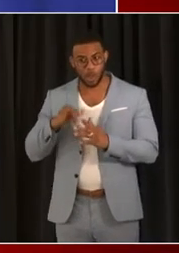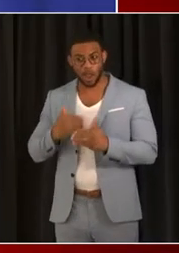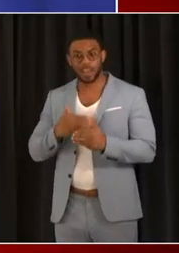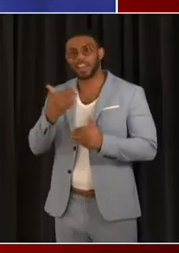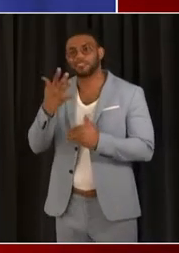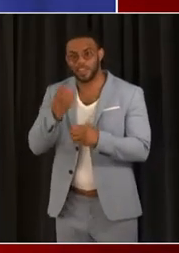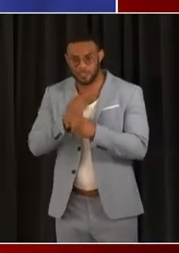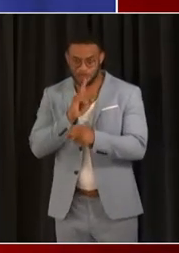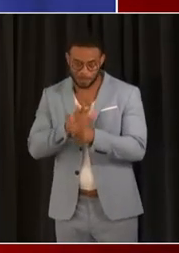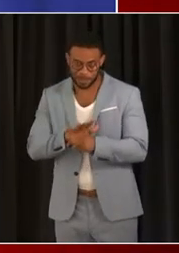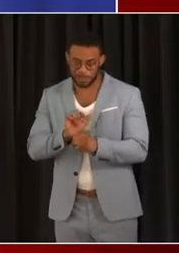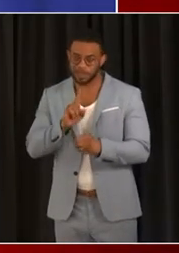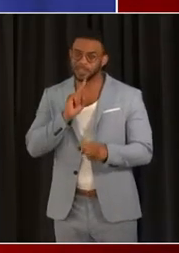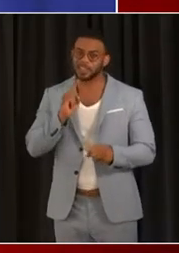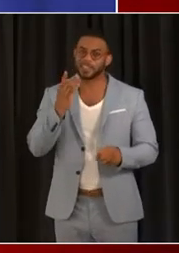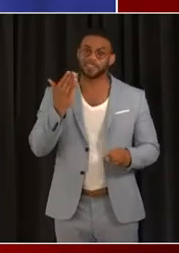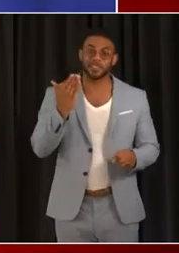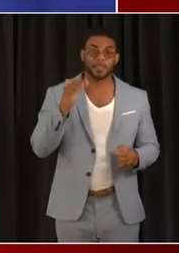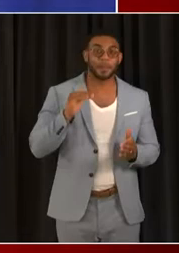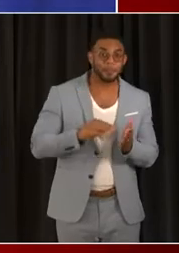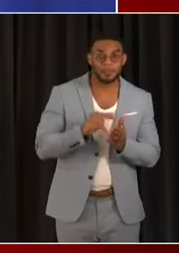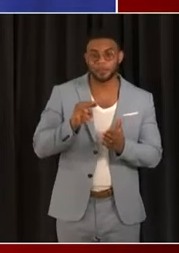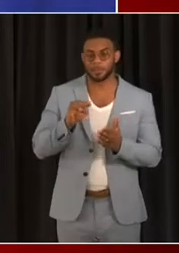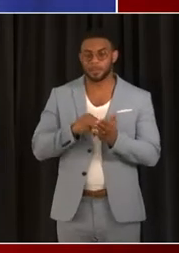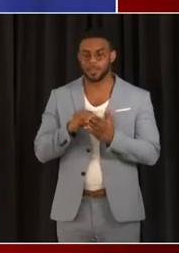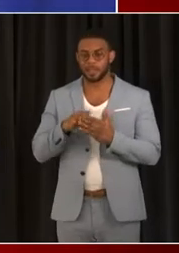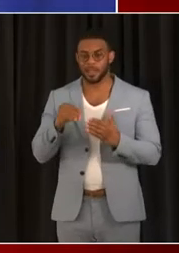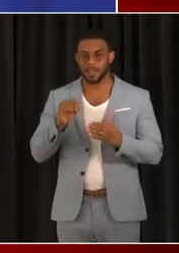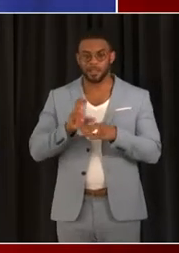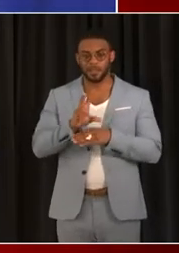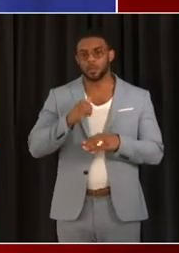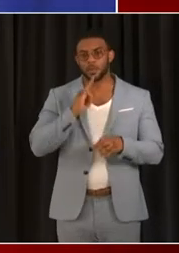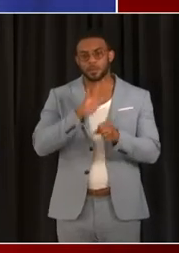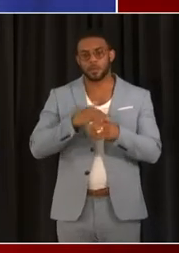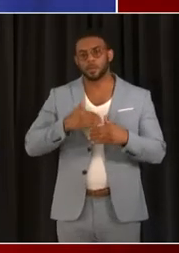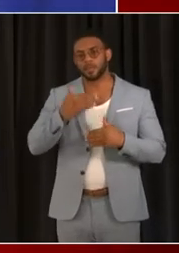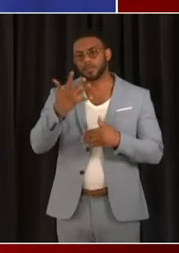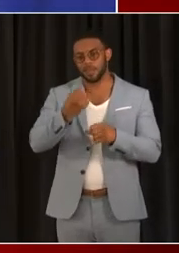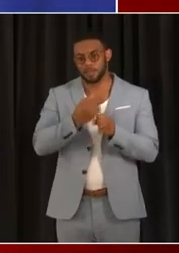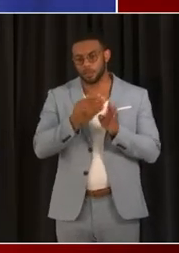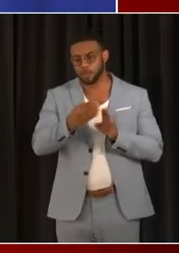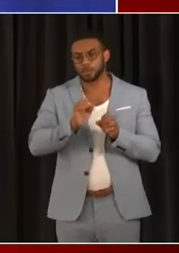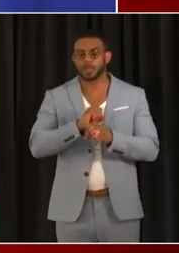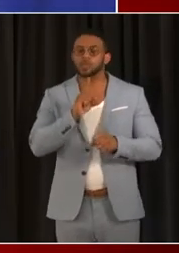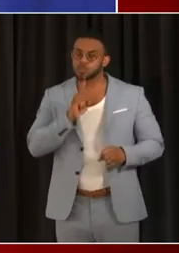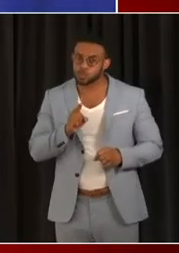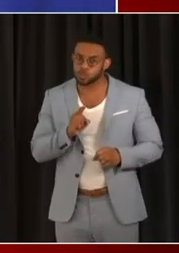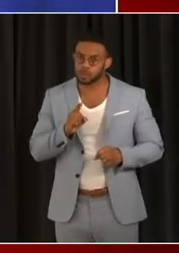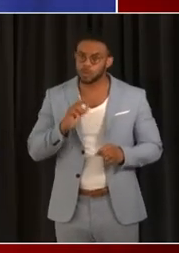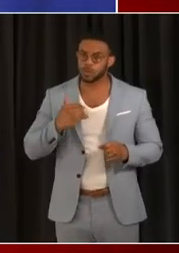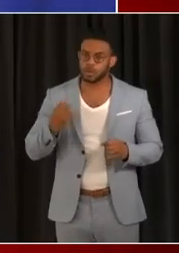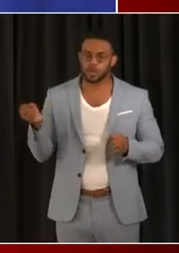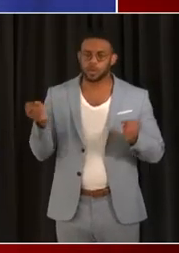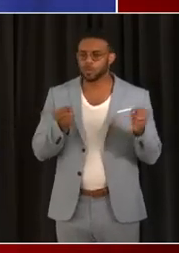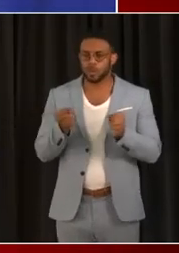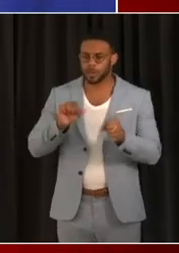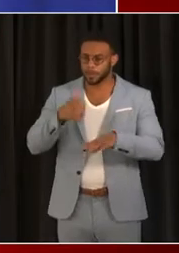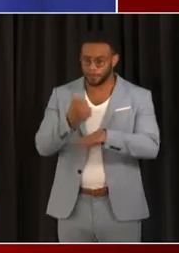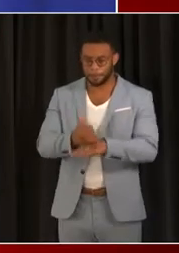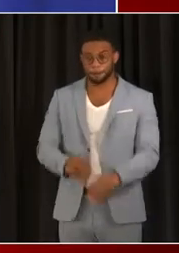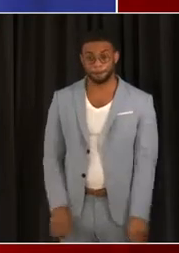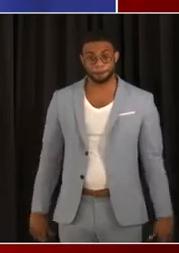our next 5-year commitment, which is a $15 million investment that we've committed over the next 5 years to ensure that we bring that